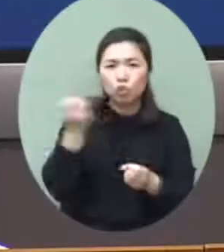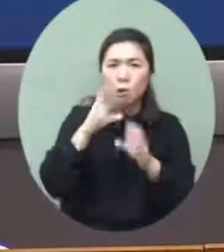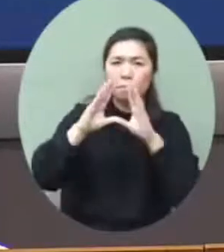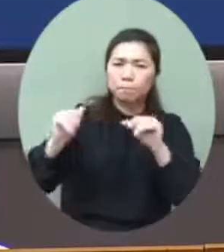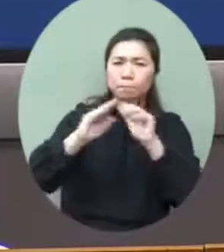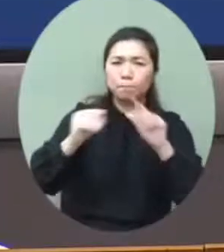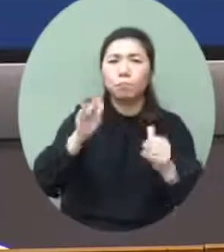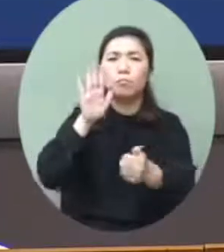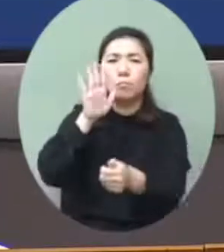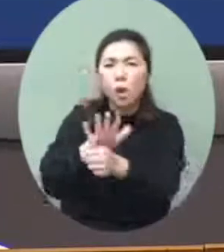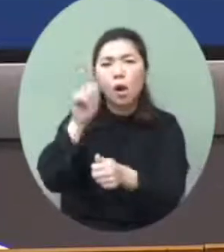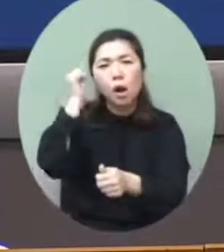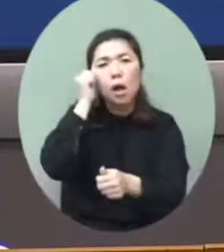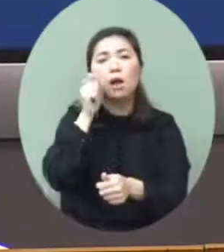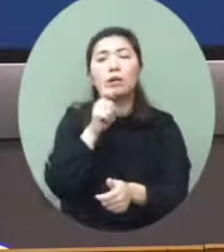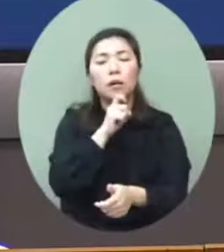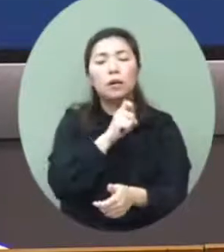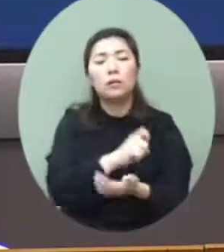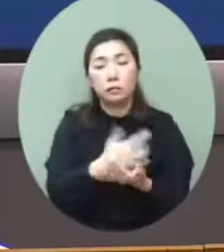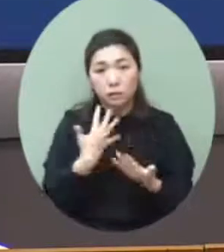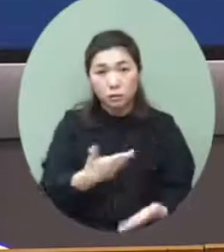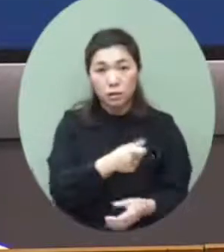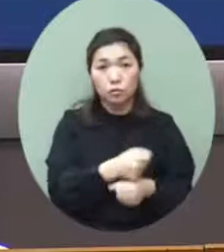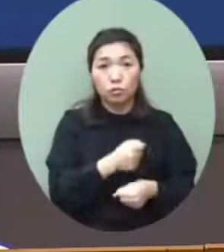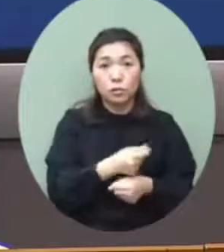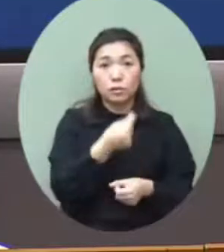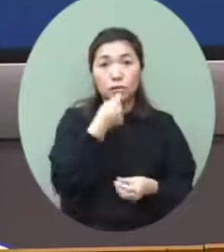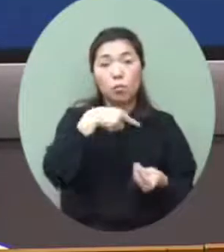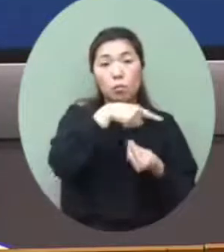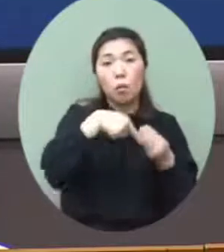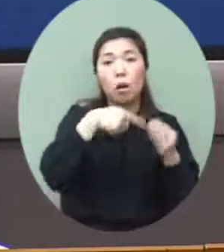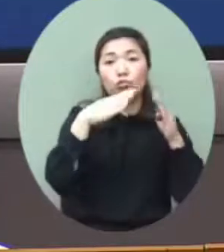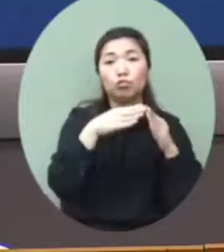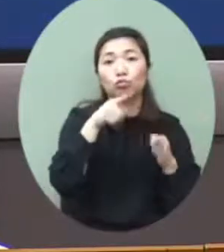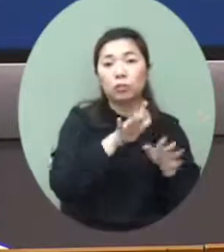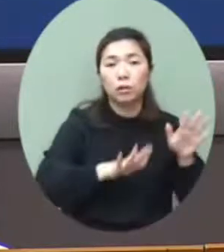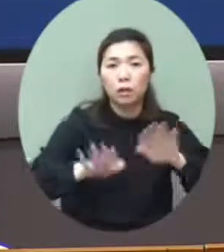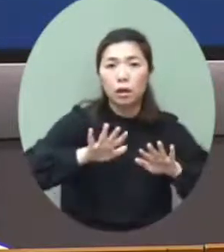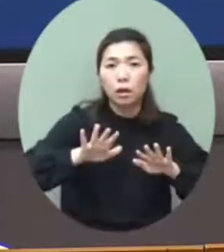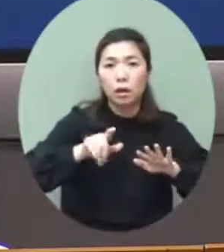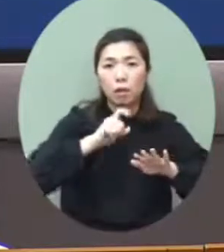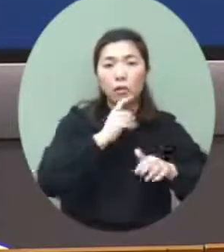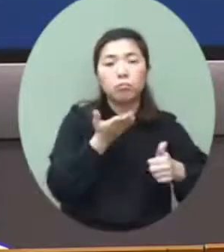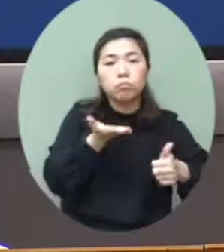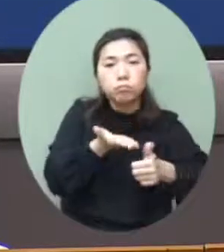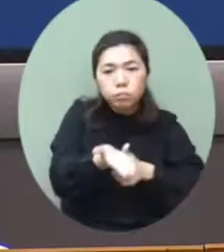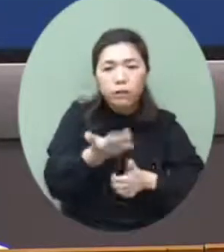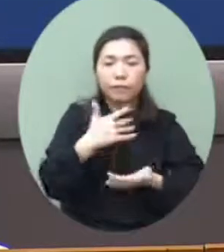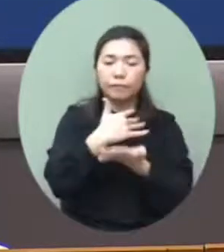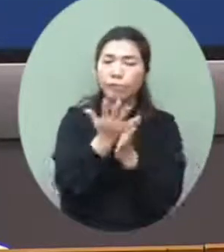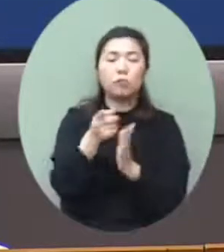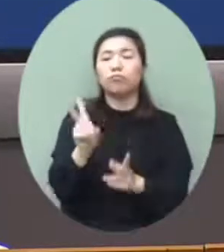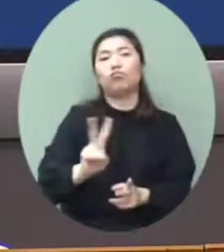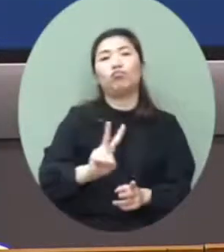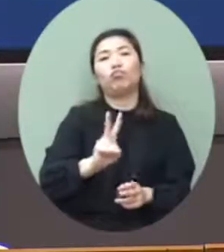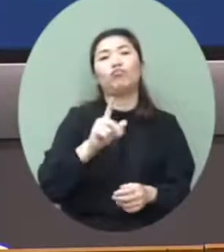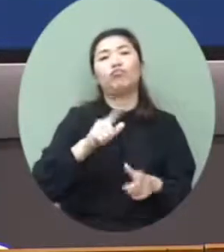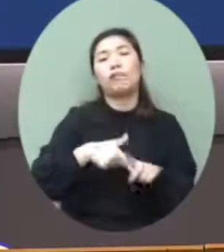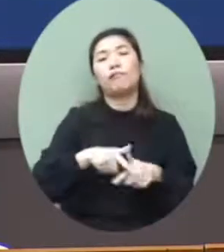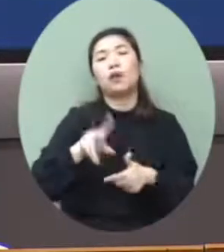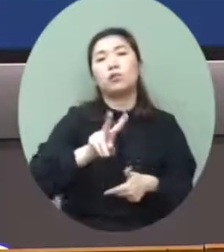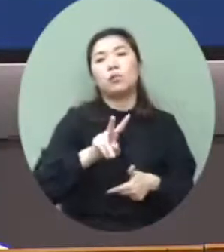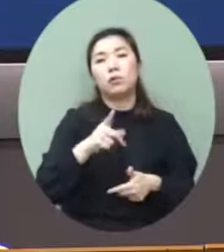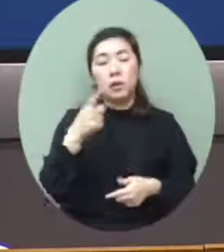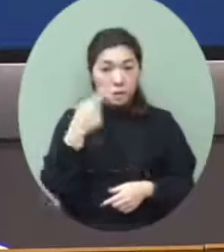liaison. The department has been in touch with the sector to ascertain the difficulties. I think this